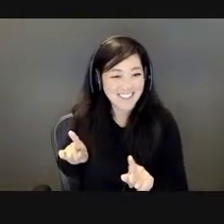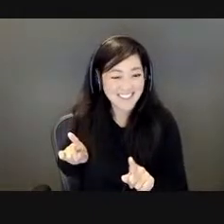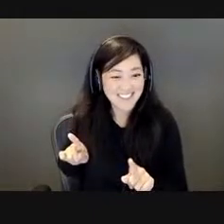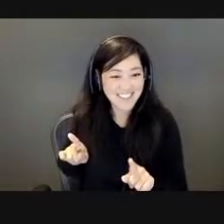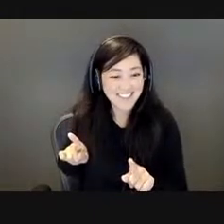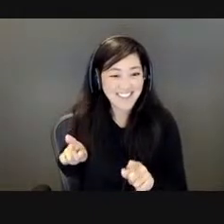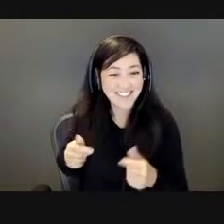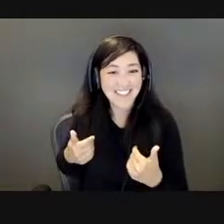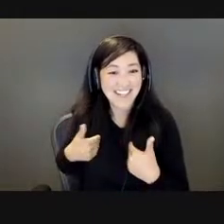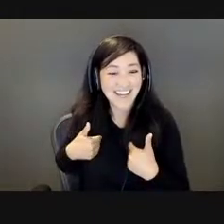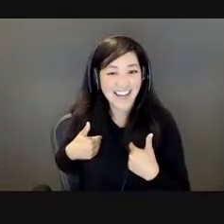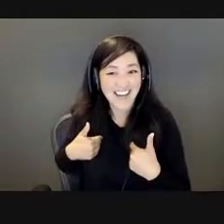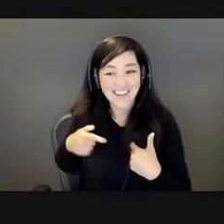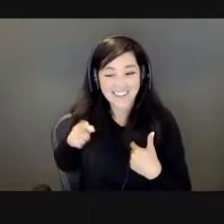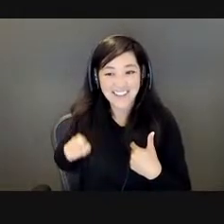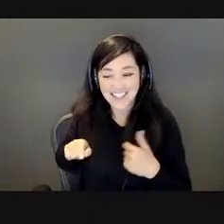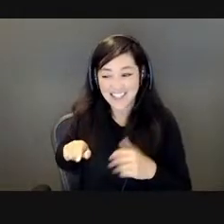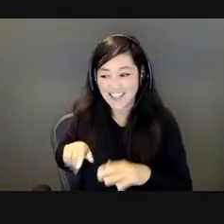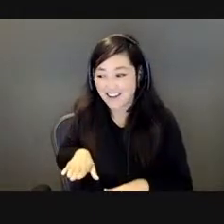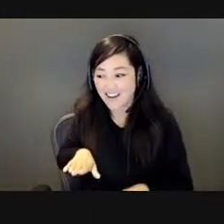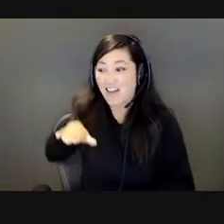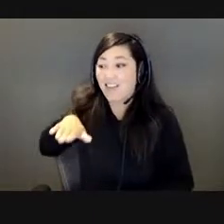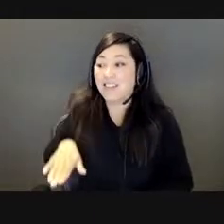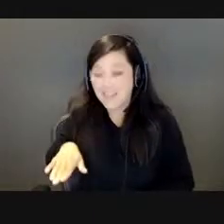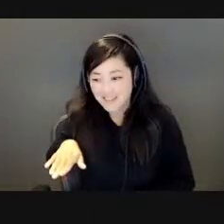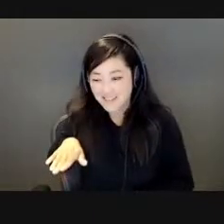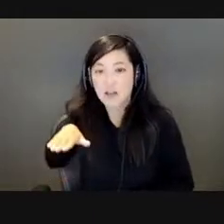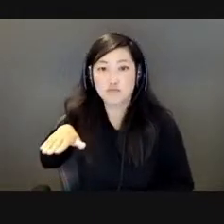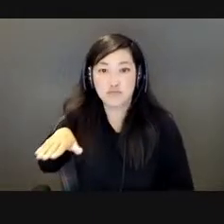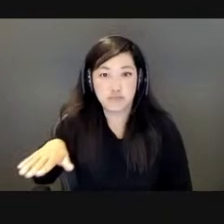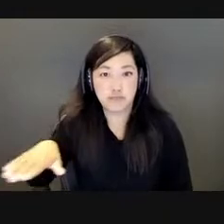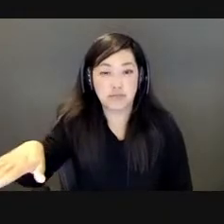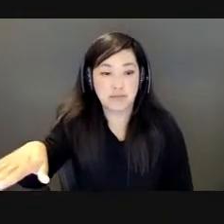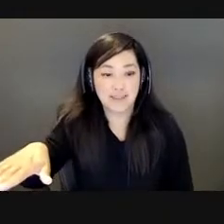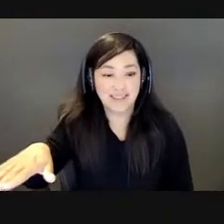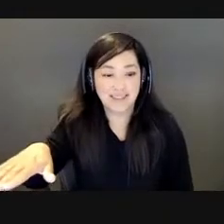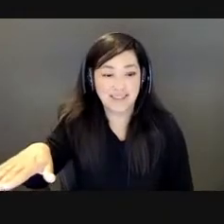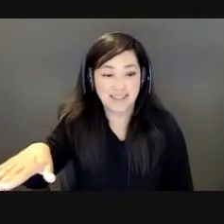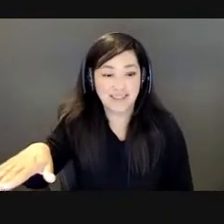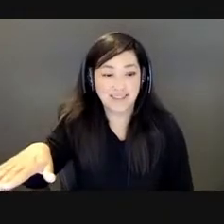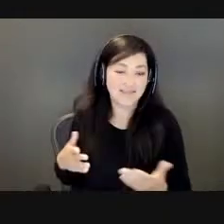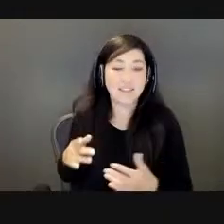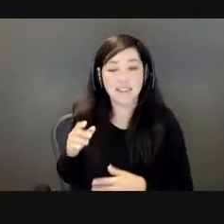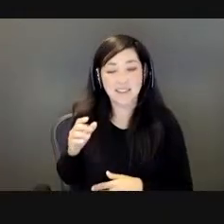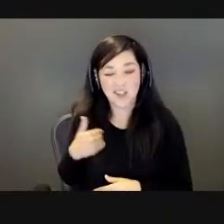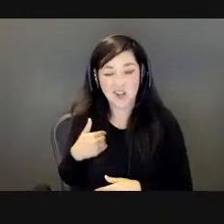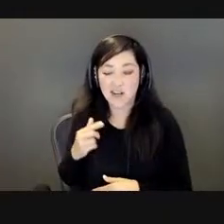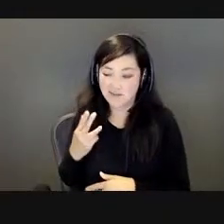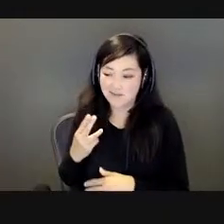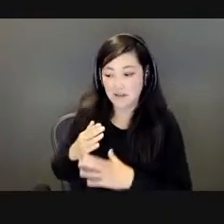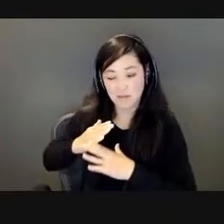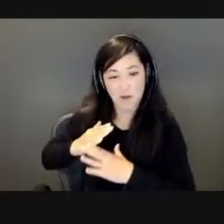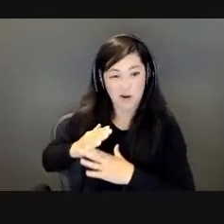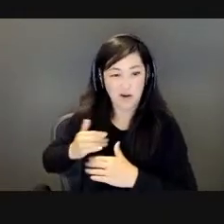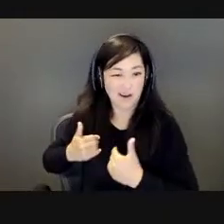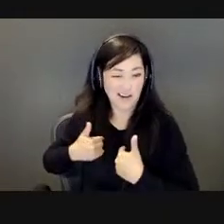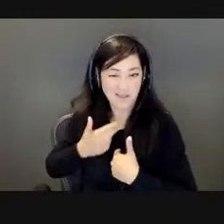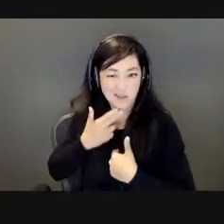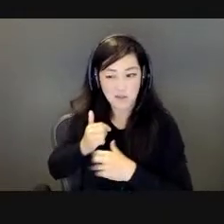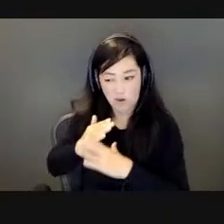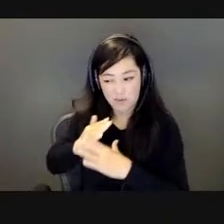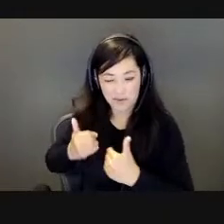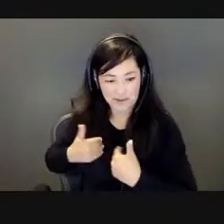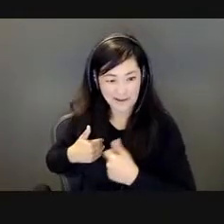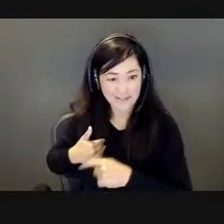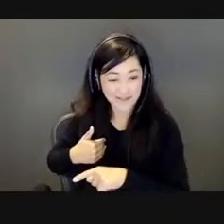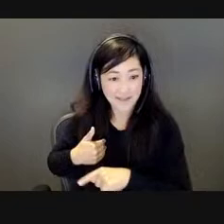step up to it. so that's how, that's a common, well, actually I won't say common, but the truth of it is,